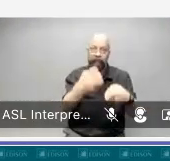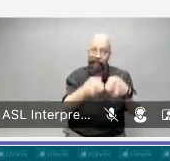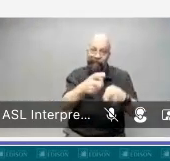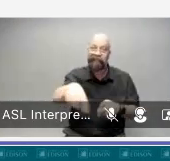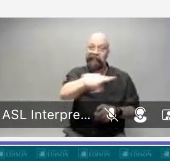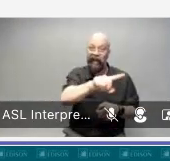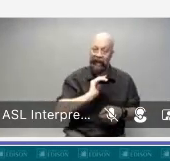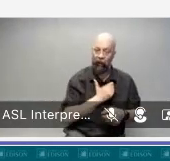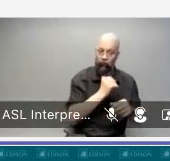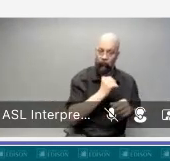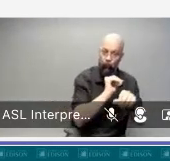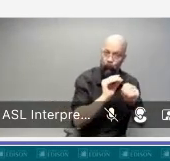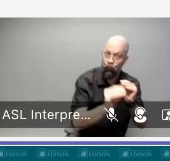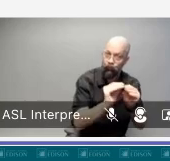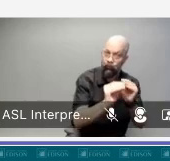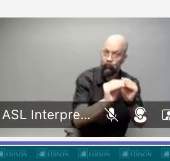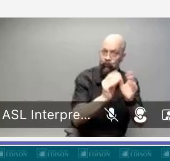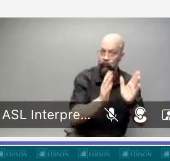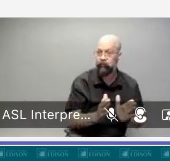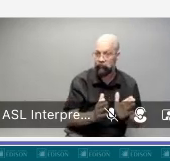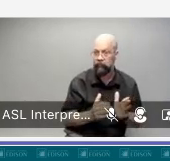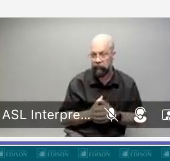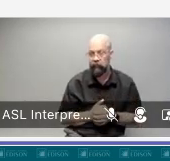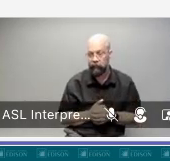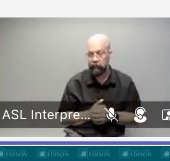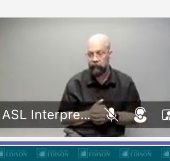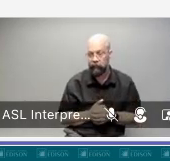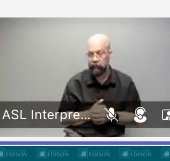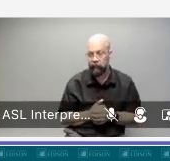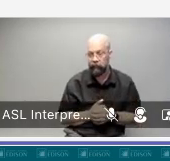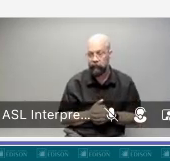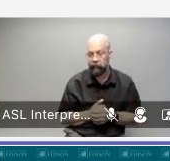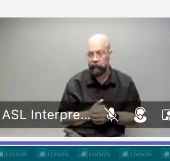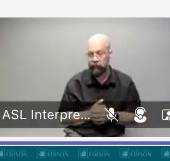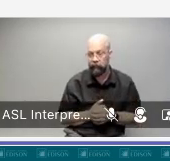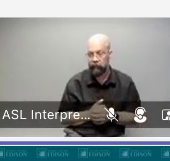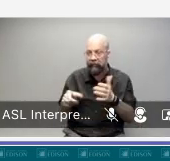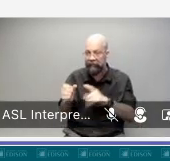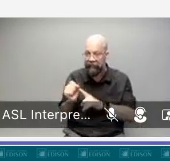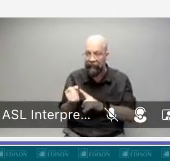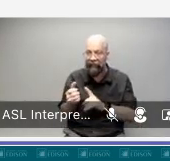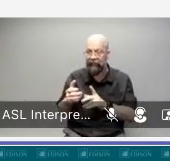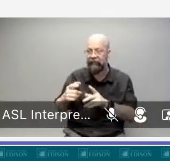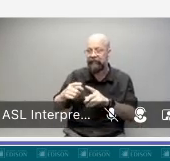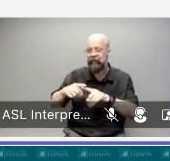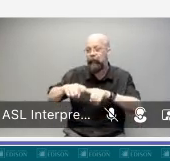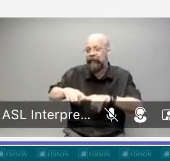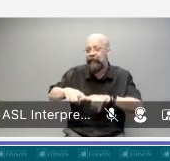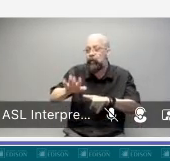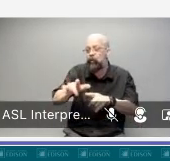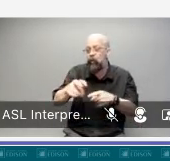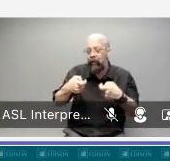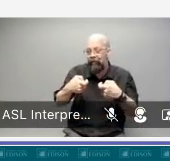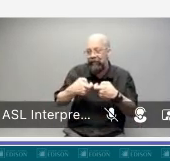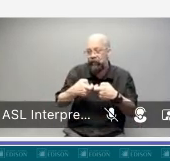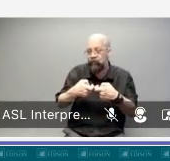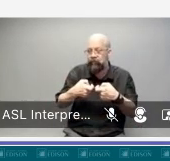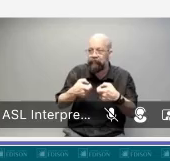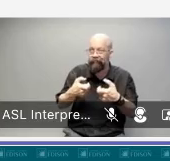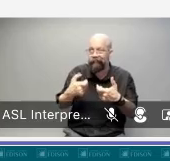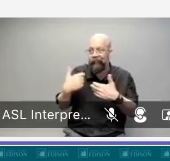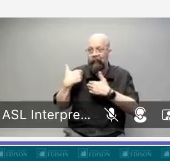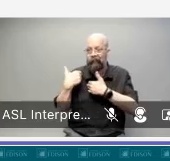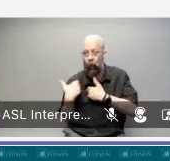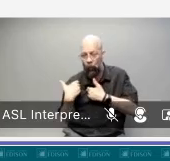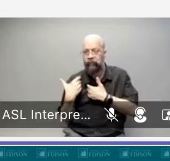Finally, generator size and cost depend on your electrical load And so that can often be reduced by